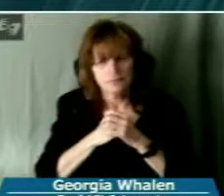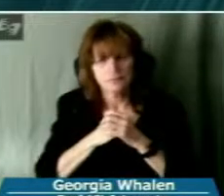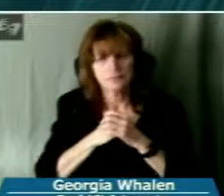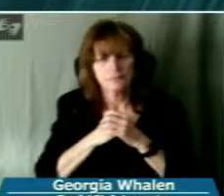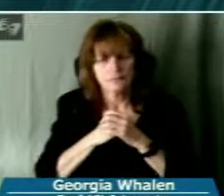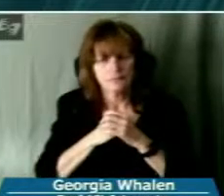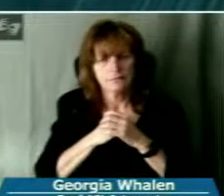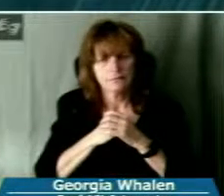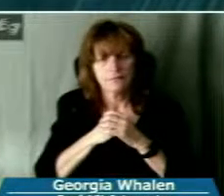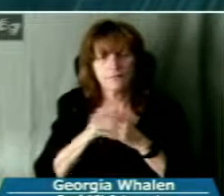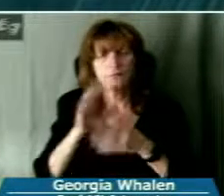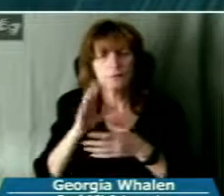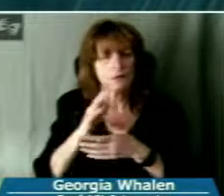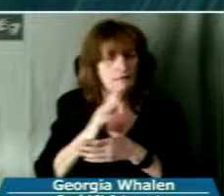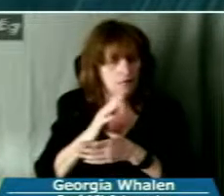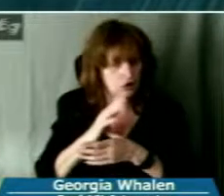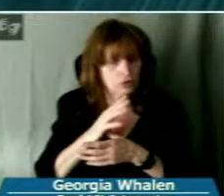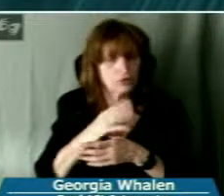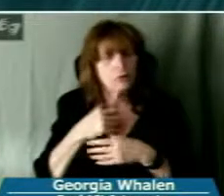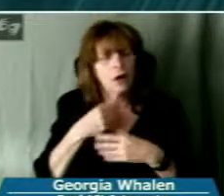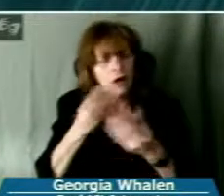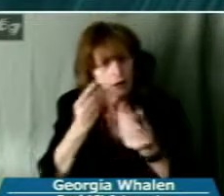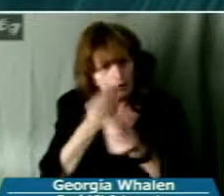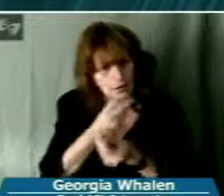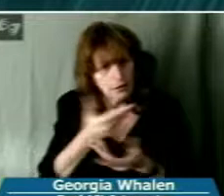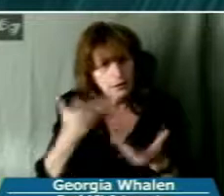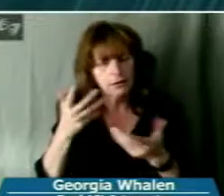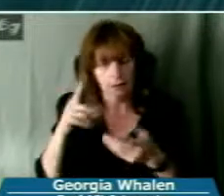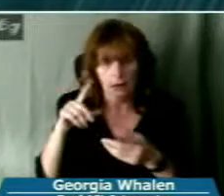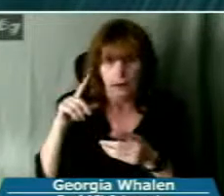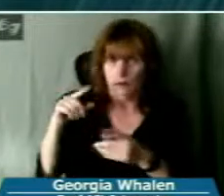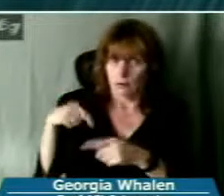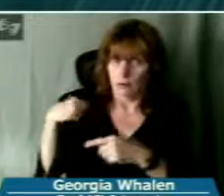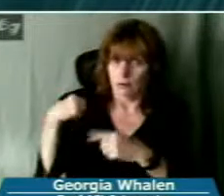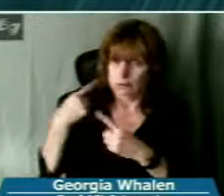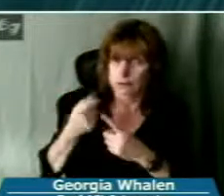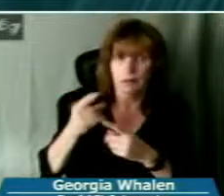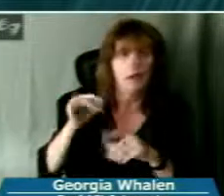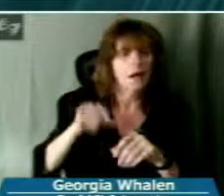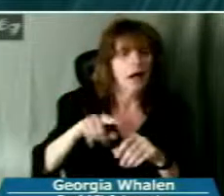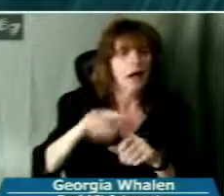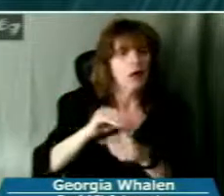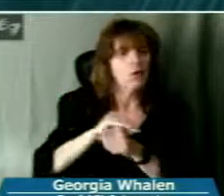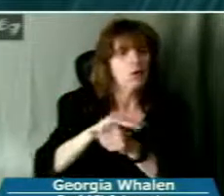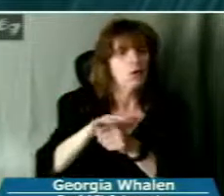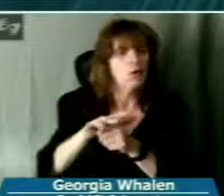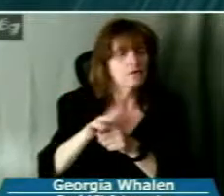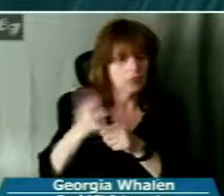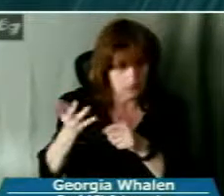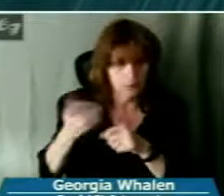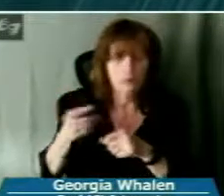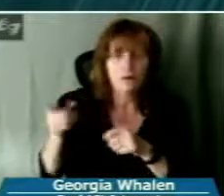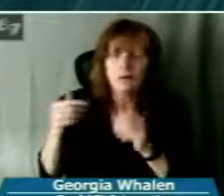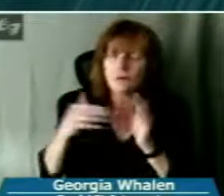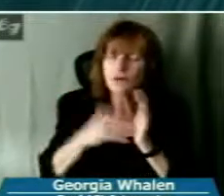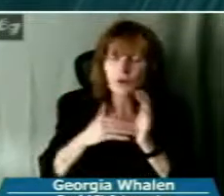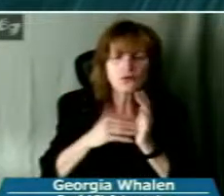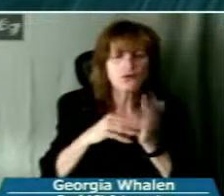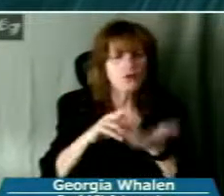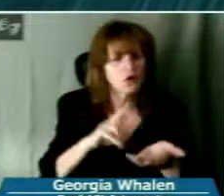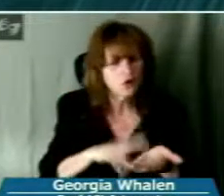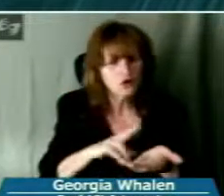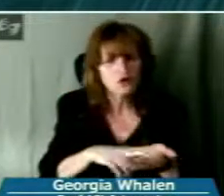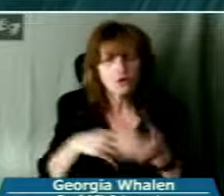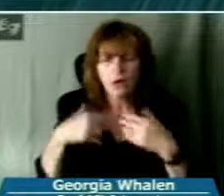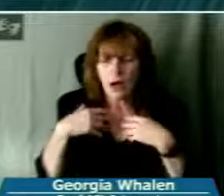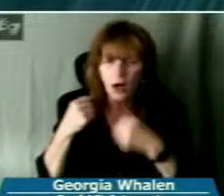that throughout the pandemic, hospital staff and doctors have stepped up to extend their expertise and support on